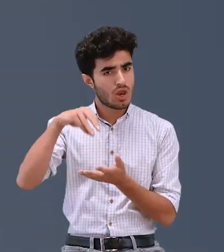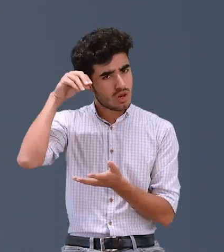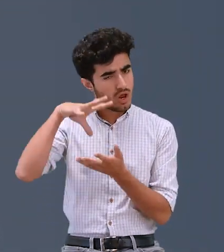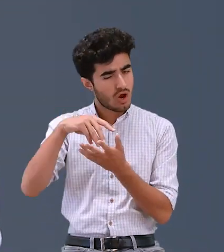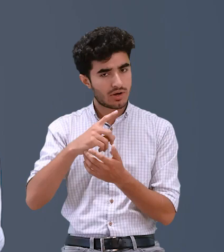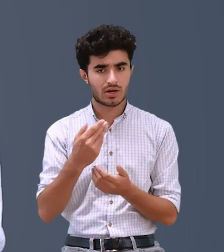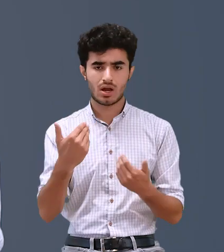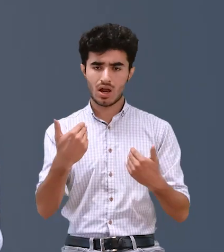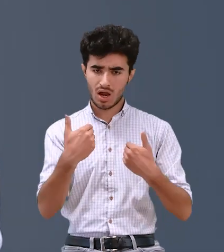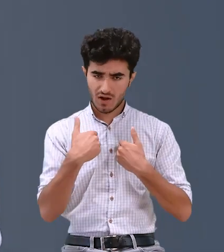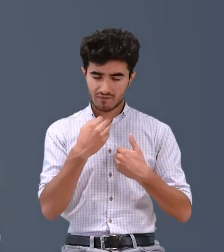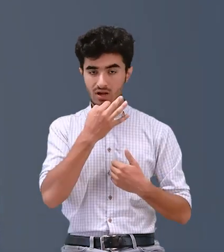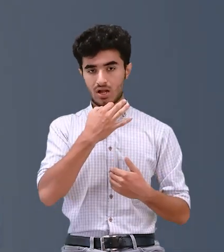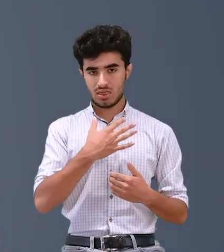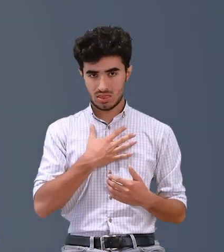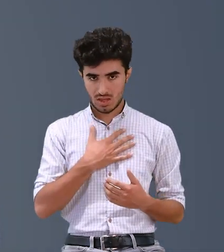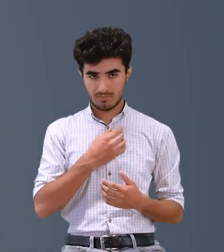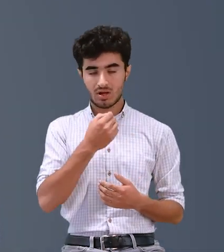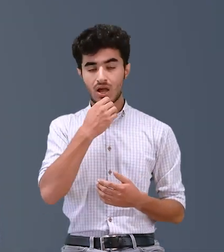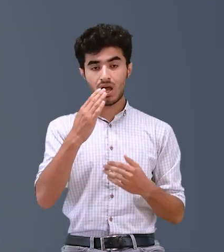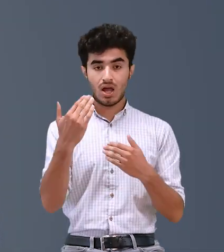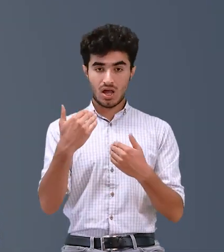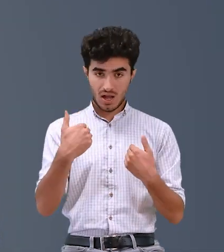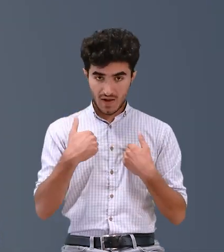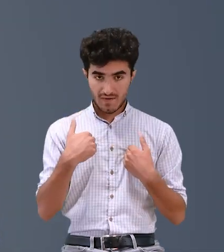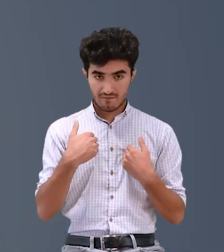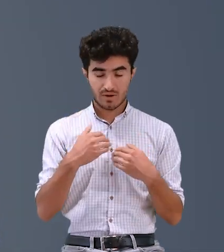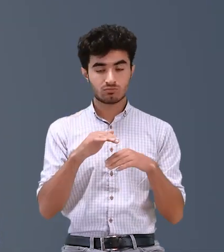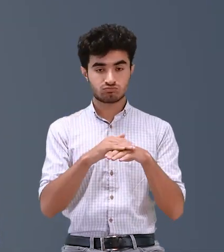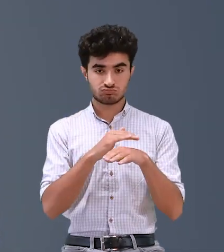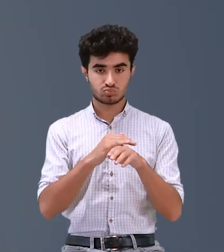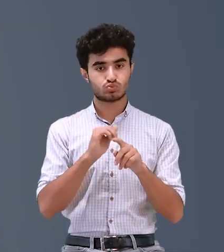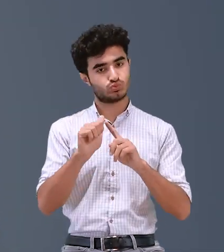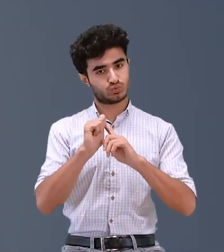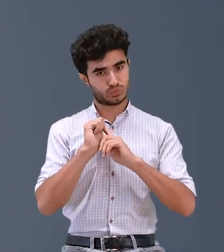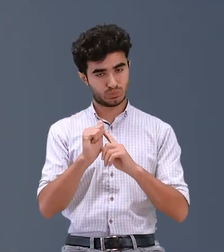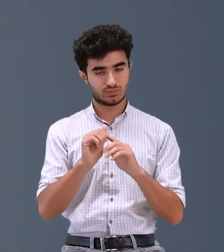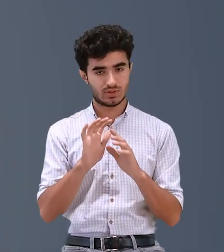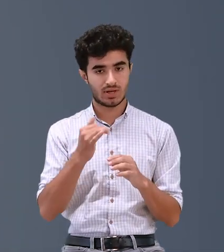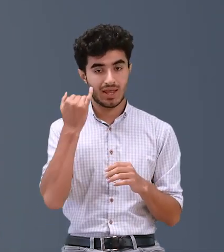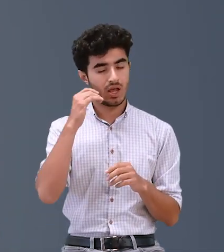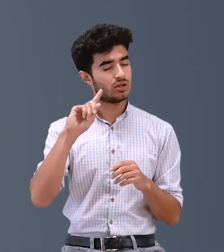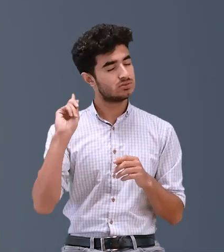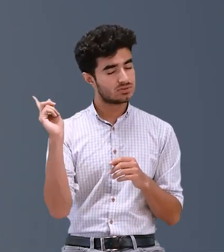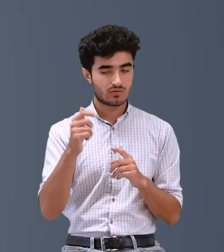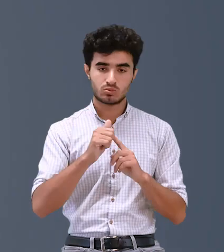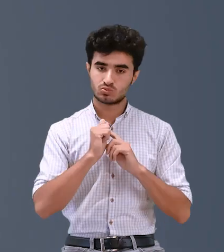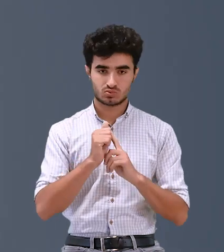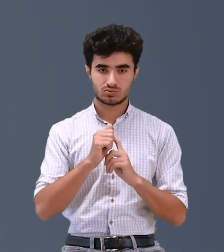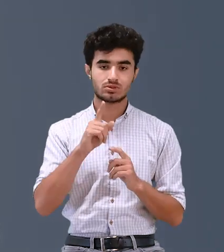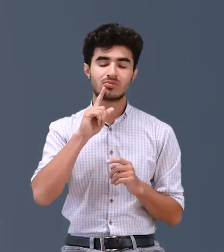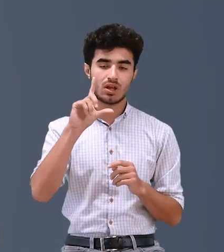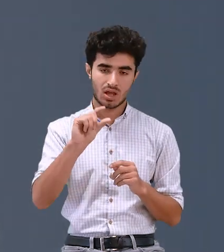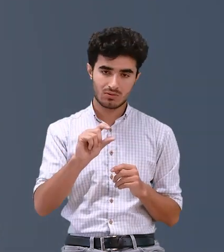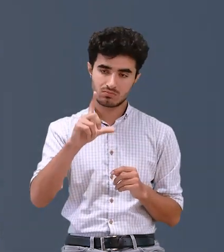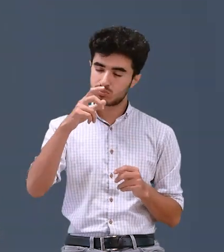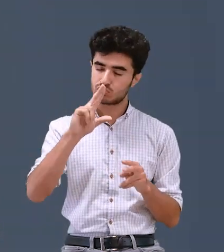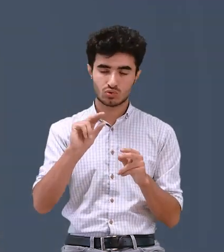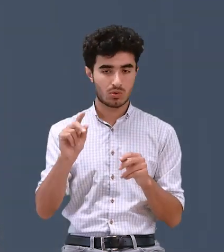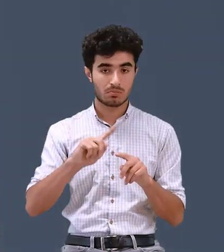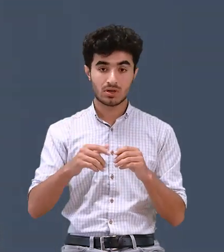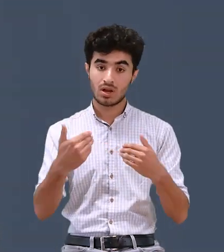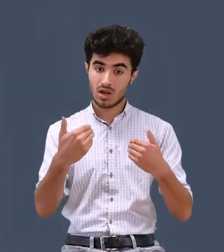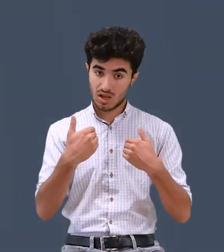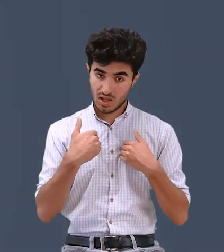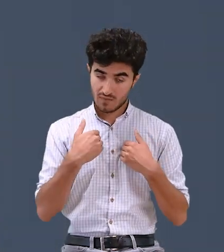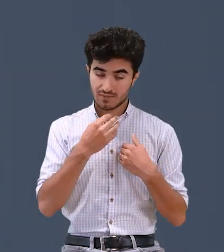learning to be kinder to ourselves, because I think that's something everyone, doesn't matter if you're a teenager or not, everyone struggles with being kind